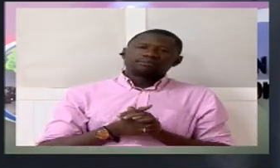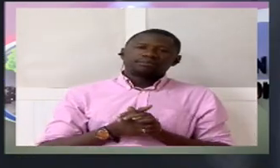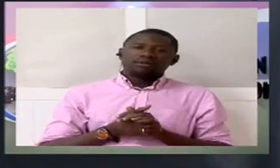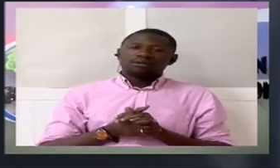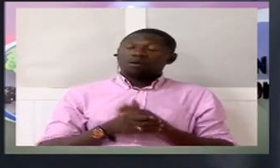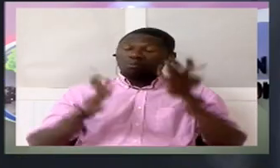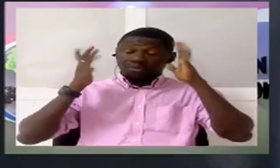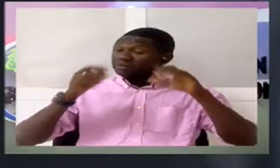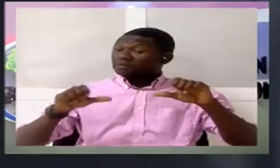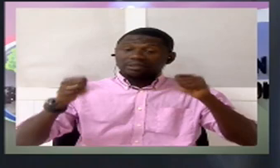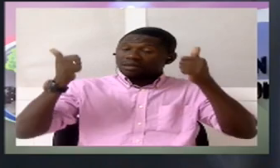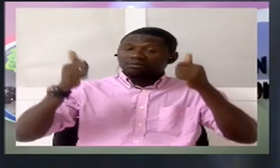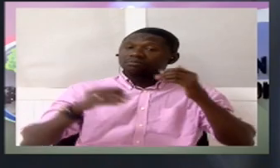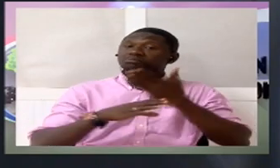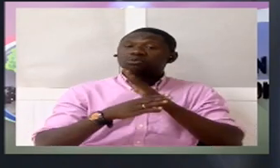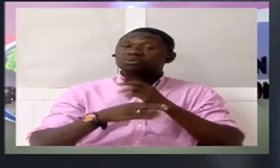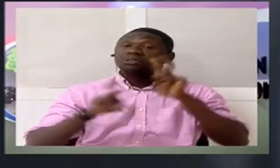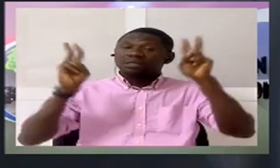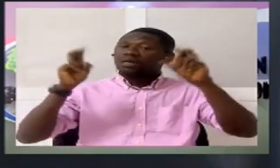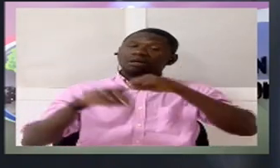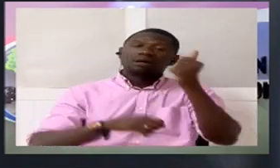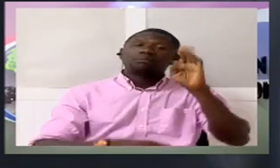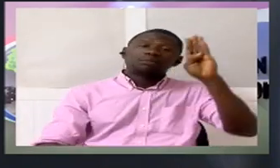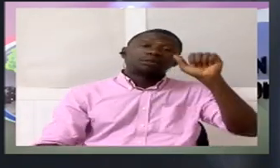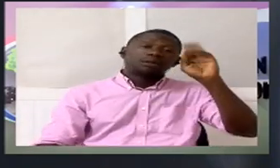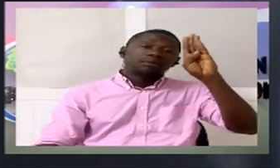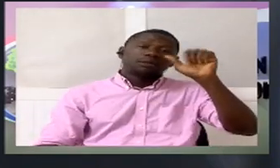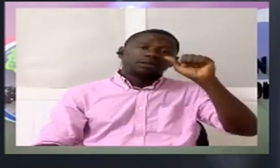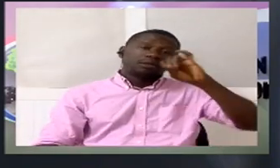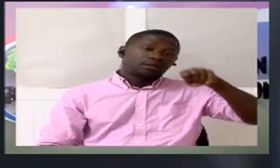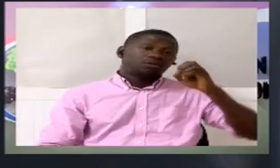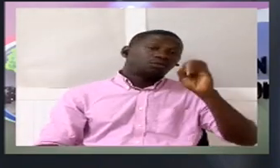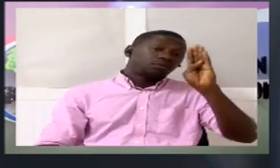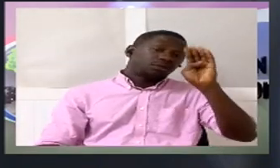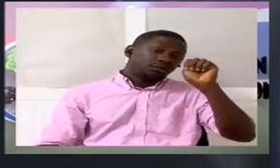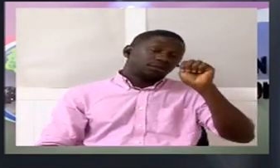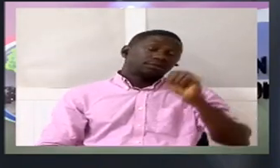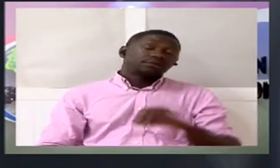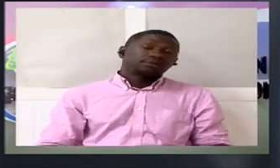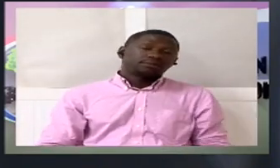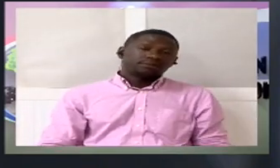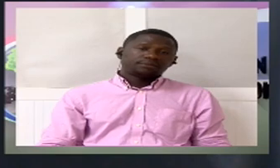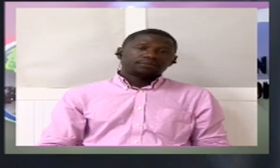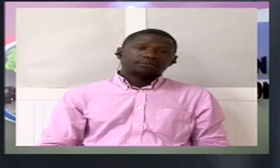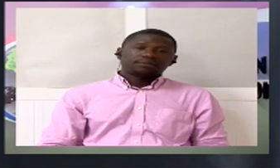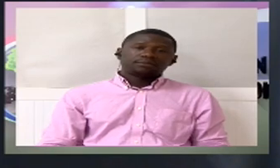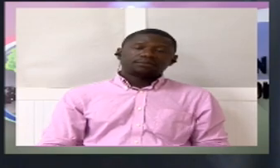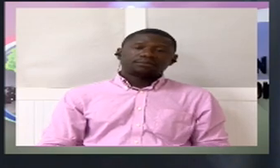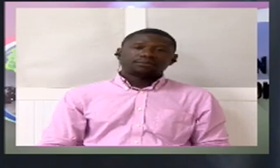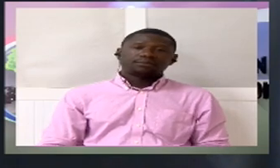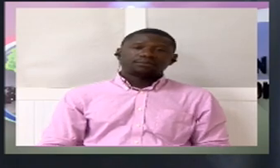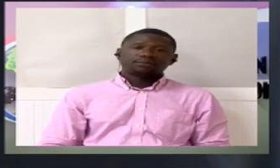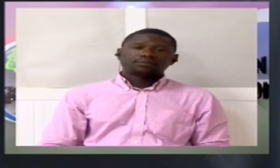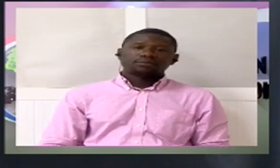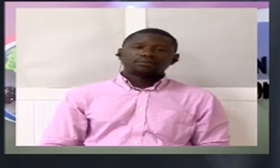ko anilwa manta nyola anin sila manta nyola wo kolu tamando kono len koleana ta wuli Yaya Jame and Baba